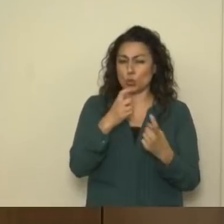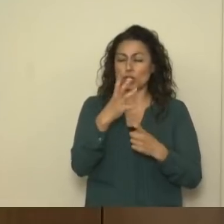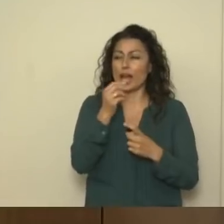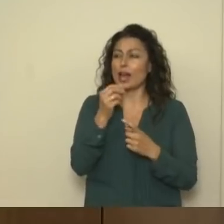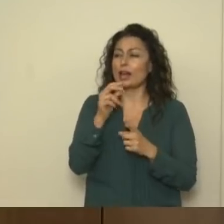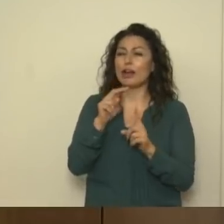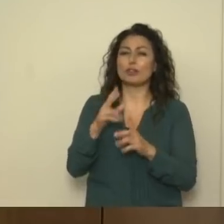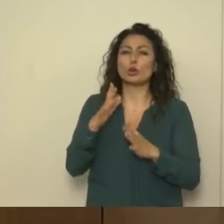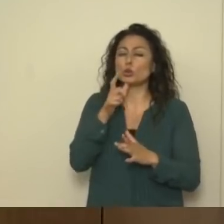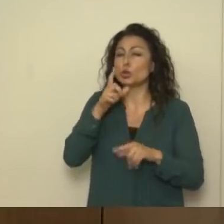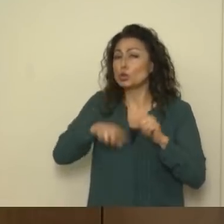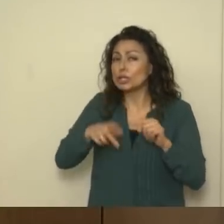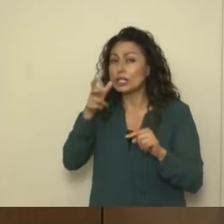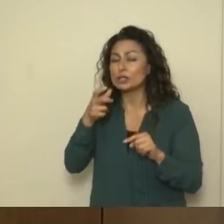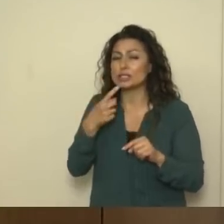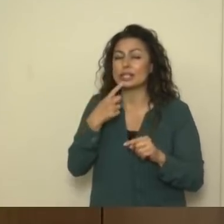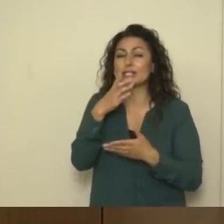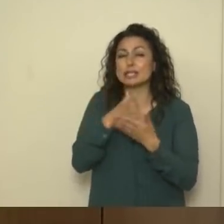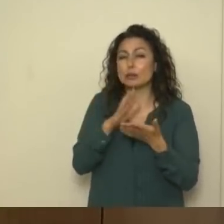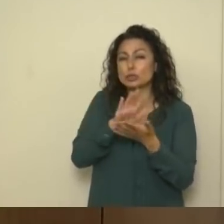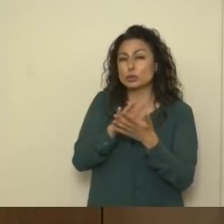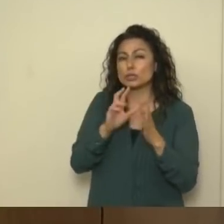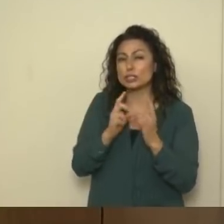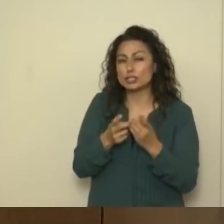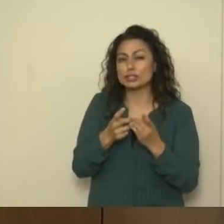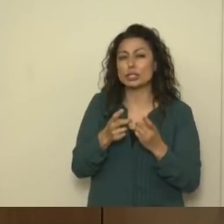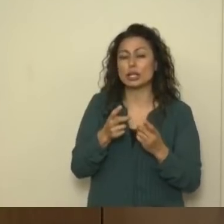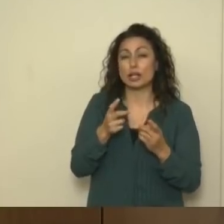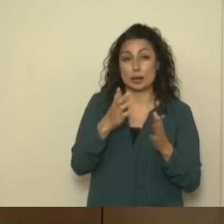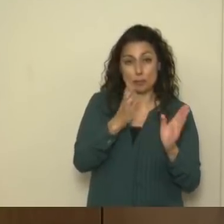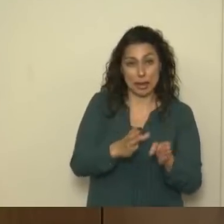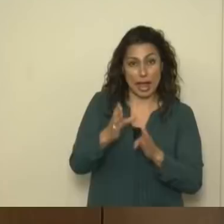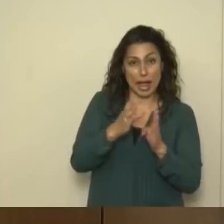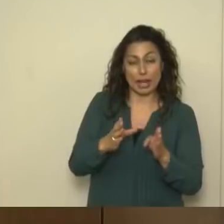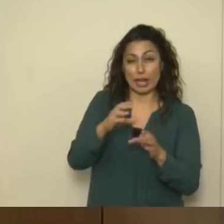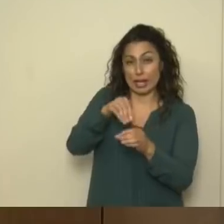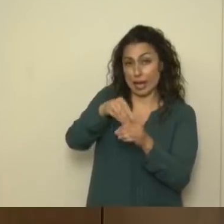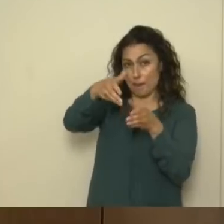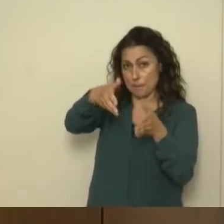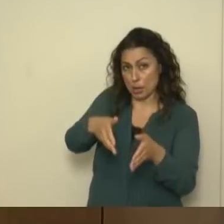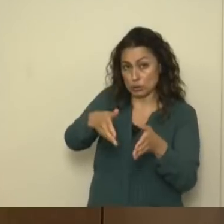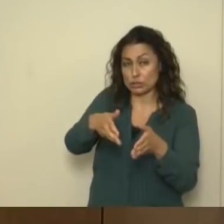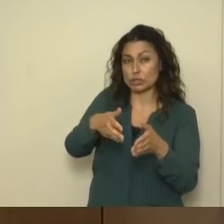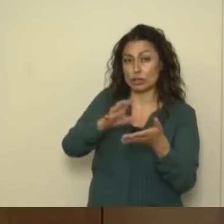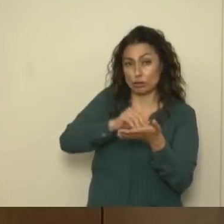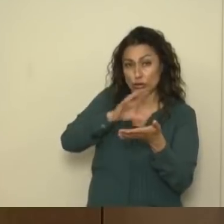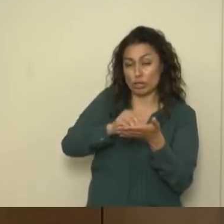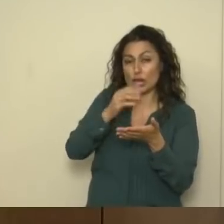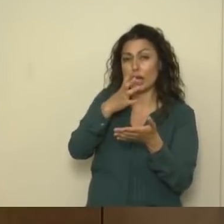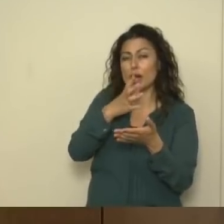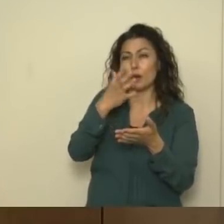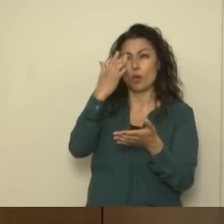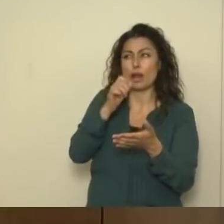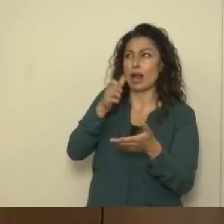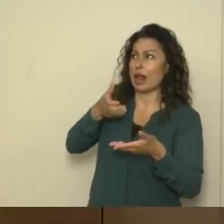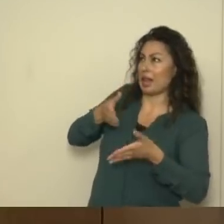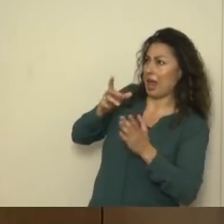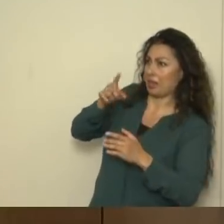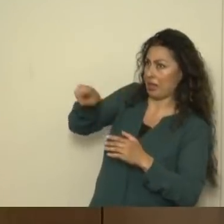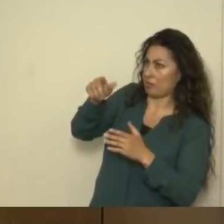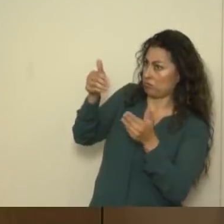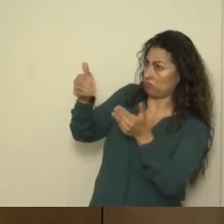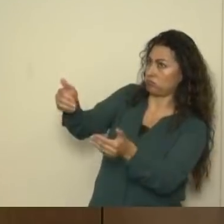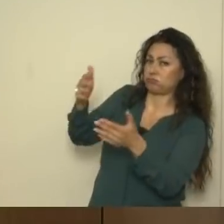viewers who couldn't hear it, since some school districts have been planning for in-person and there's local control, why not let them do